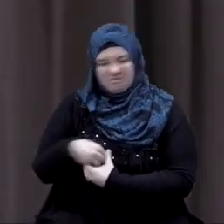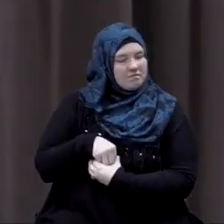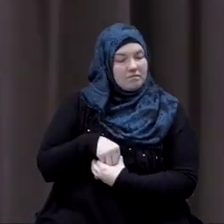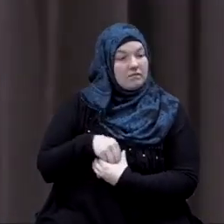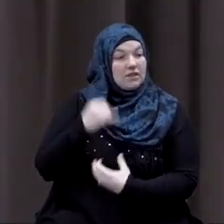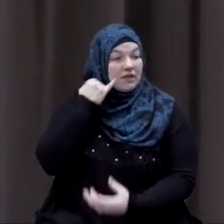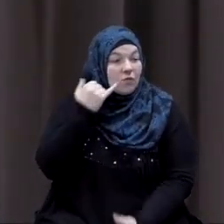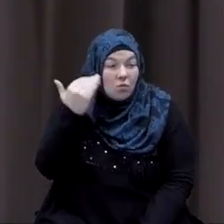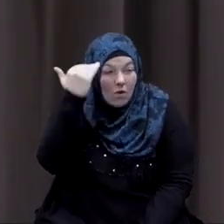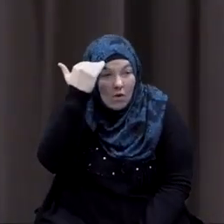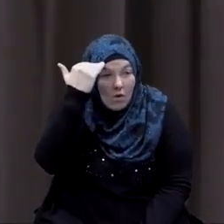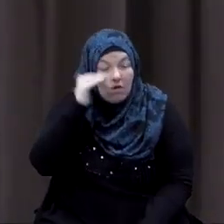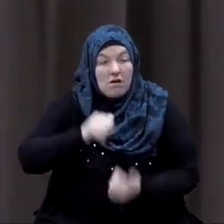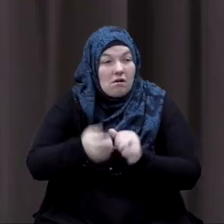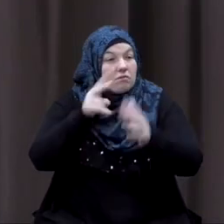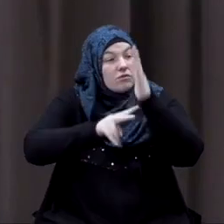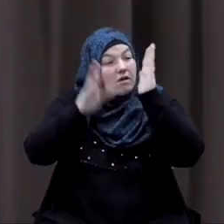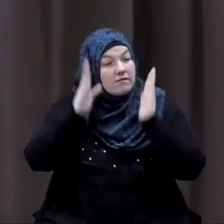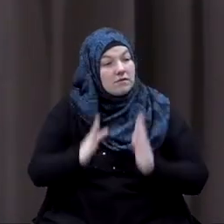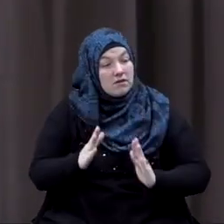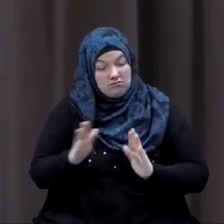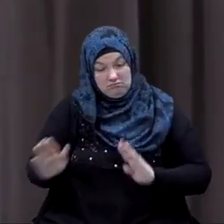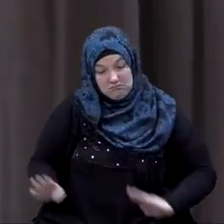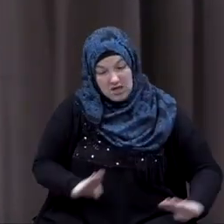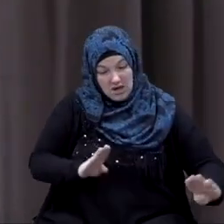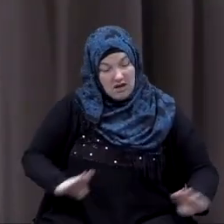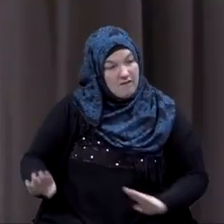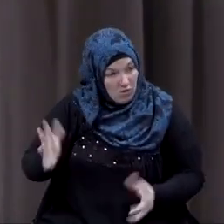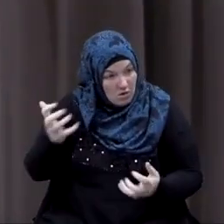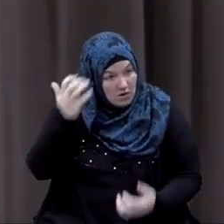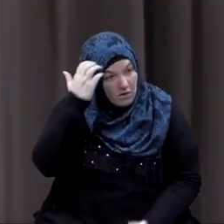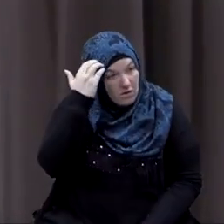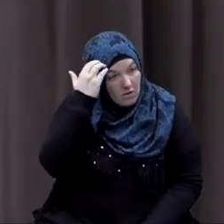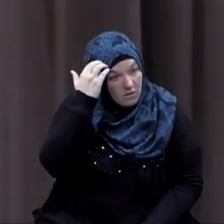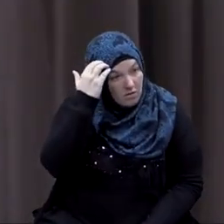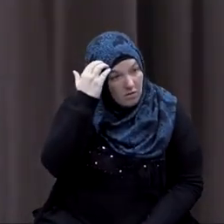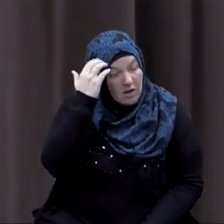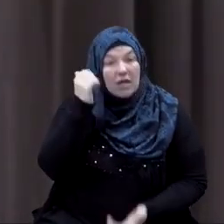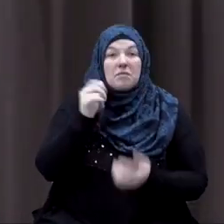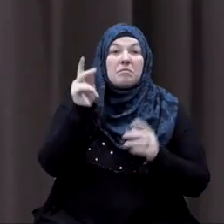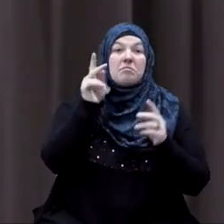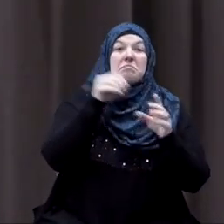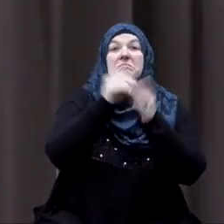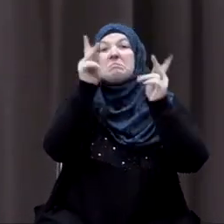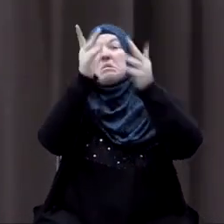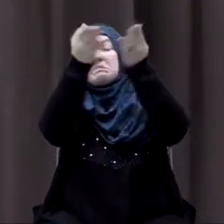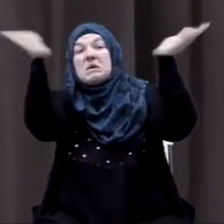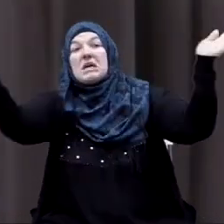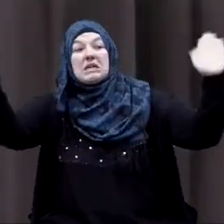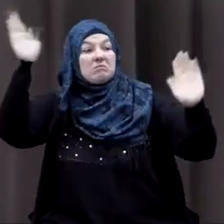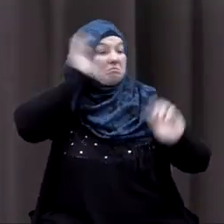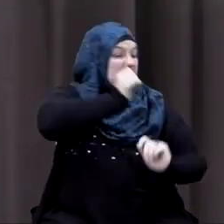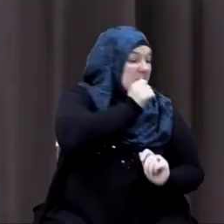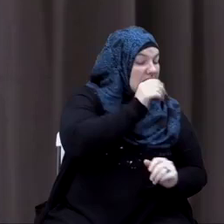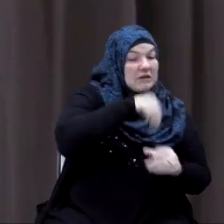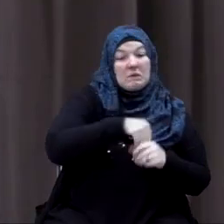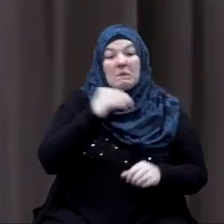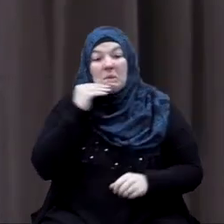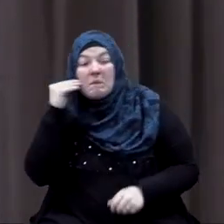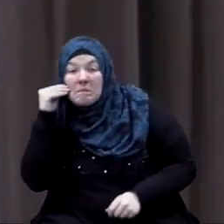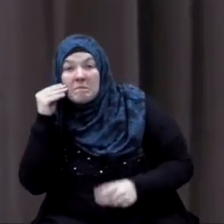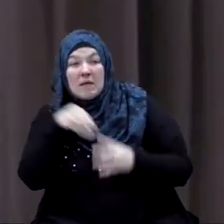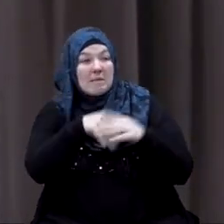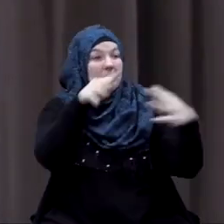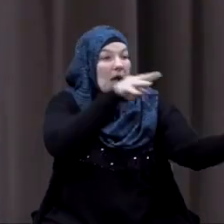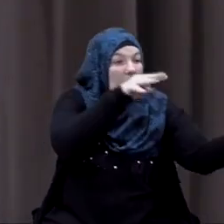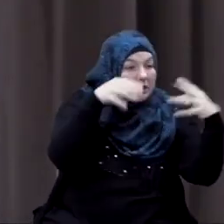If you want to know how the Prophet conducted himself in public, in private, at home, in the